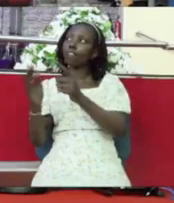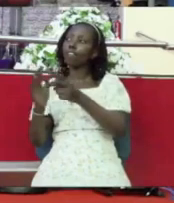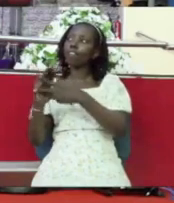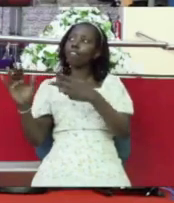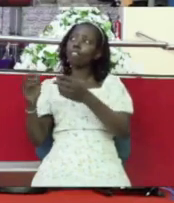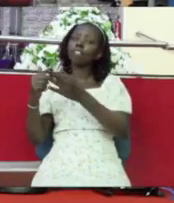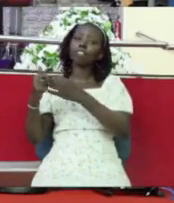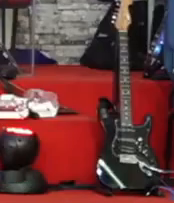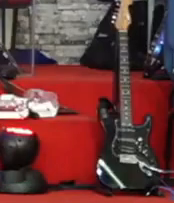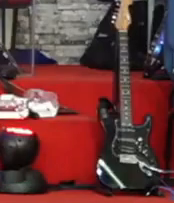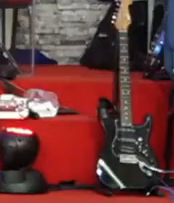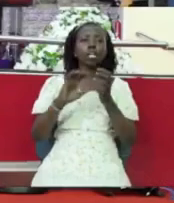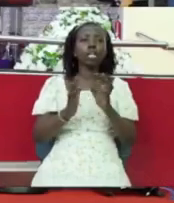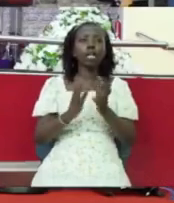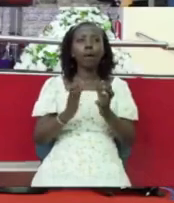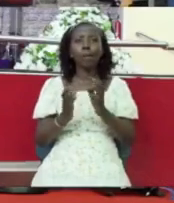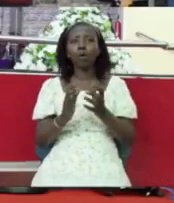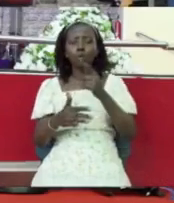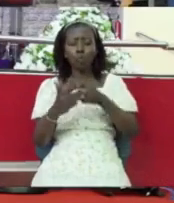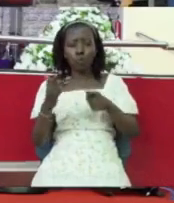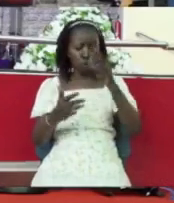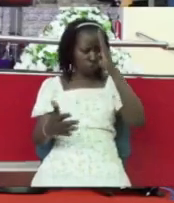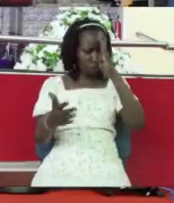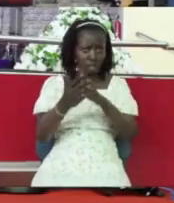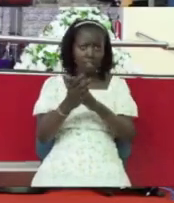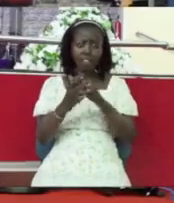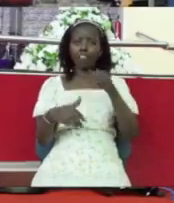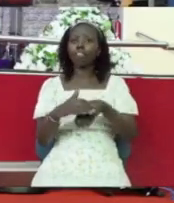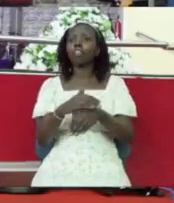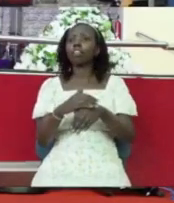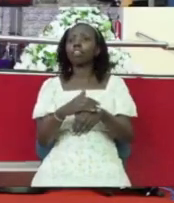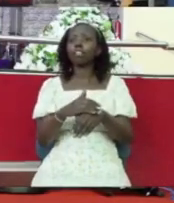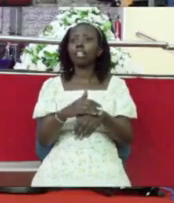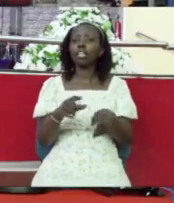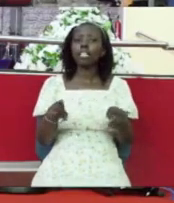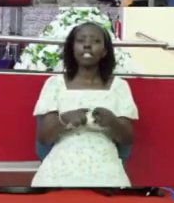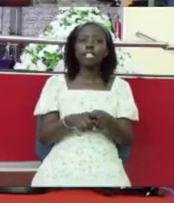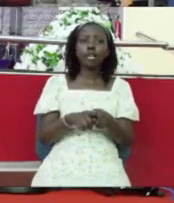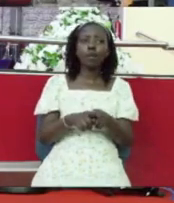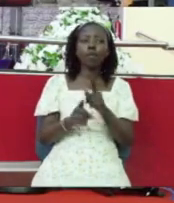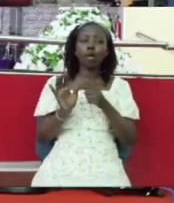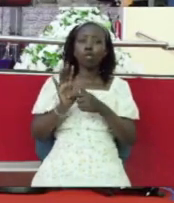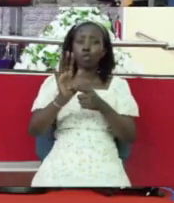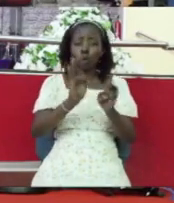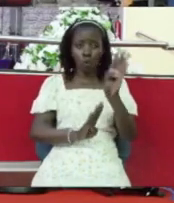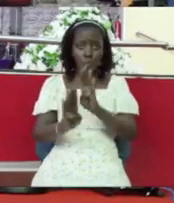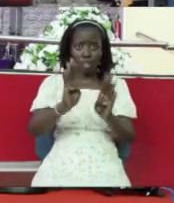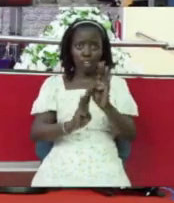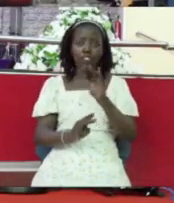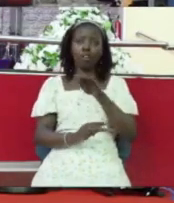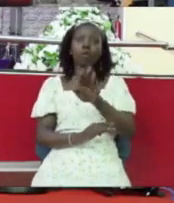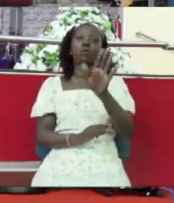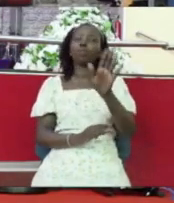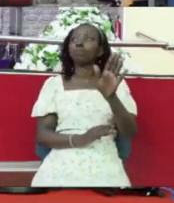about doctrine and the things that you believe in that also will determine your character and behavior. Ambayo inagusia kuhusu mafundisho